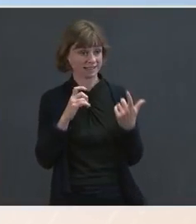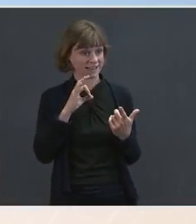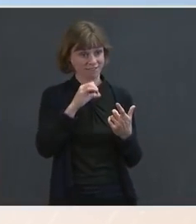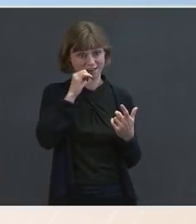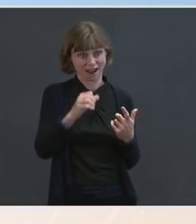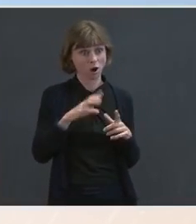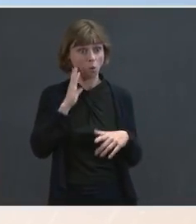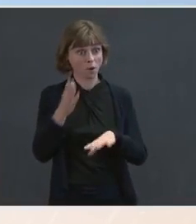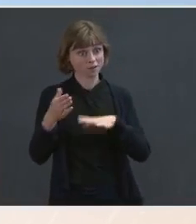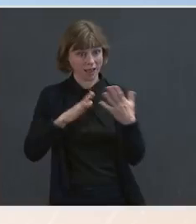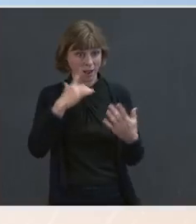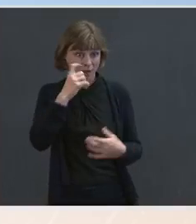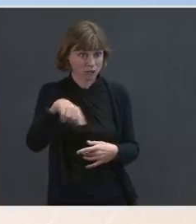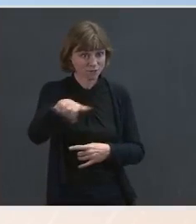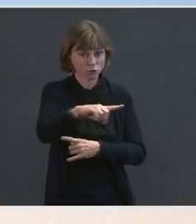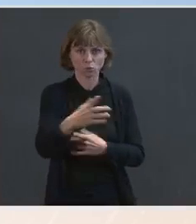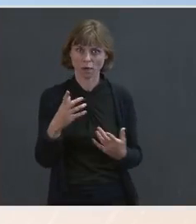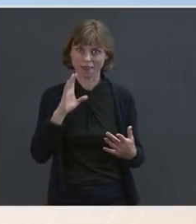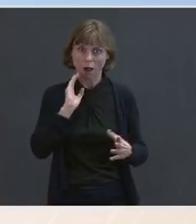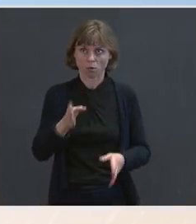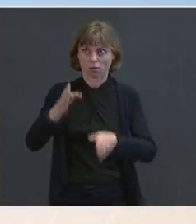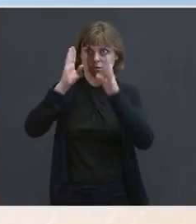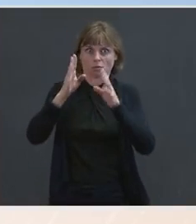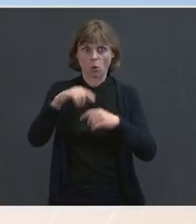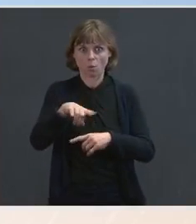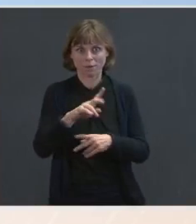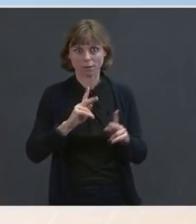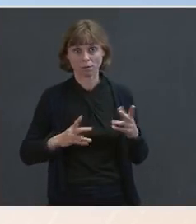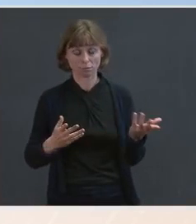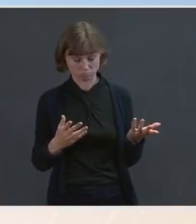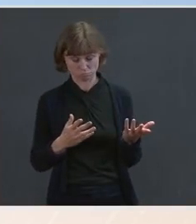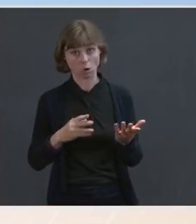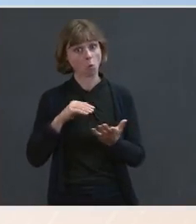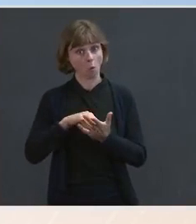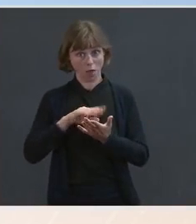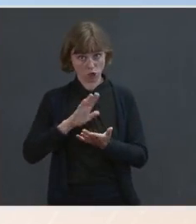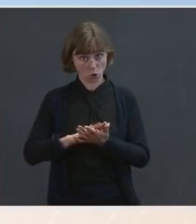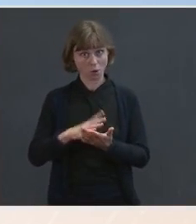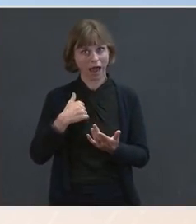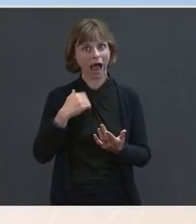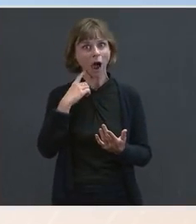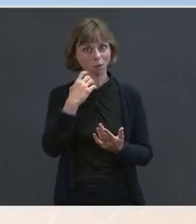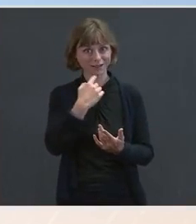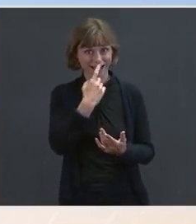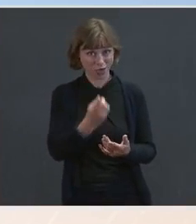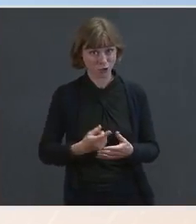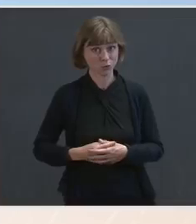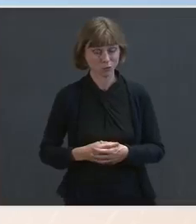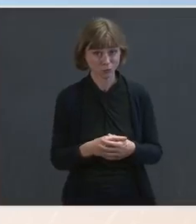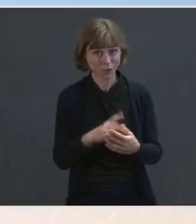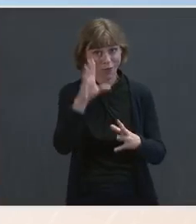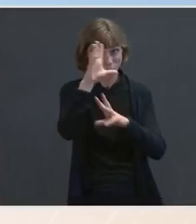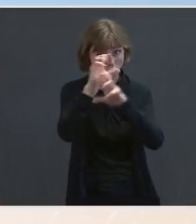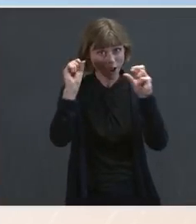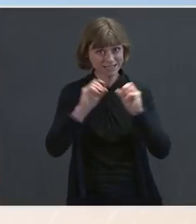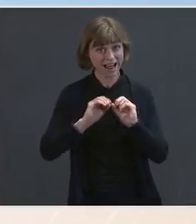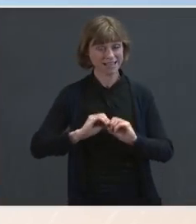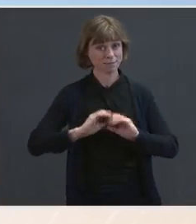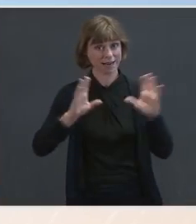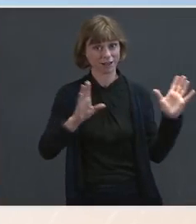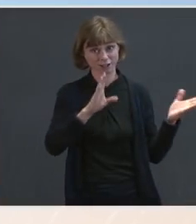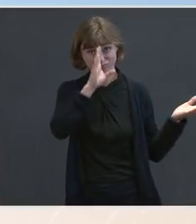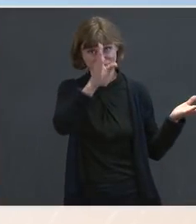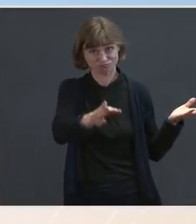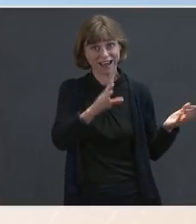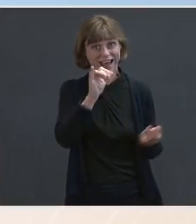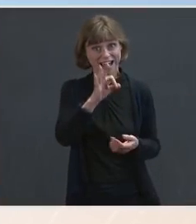you. That would certainly get people's attention. Well noted. I will say the president has been clear that if people wear masks